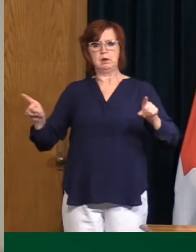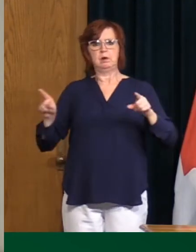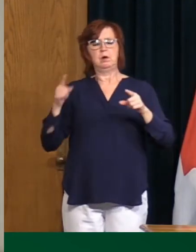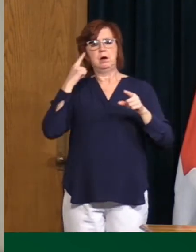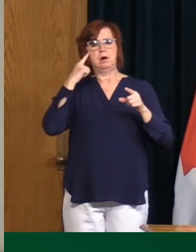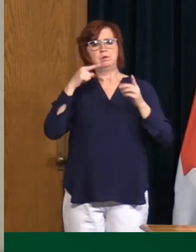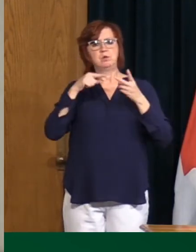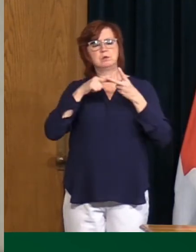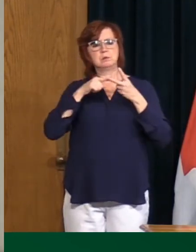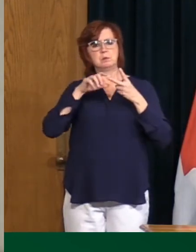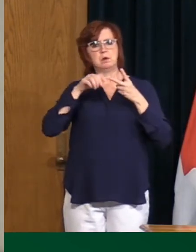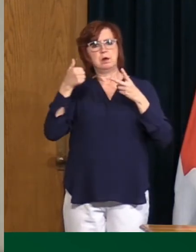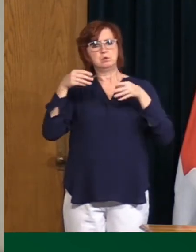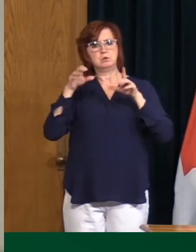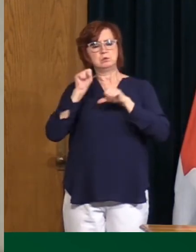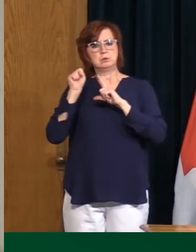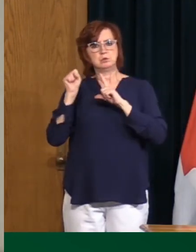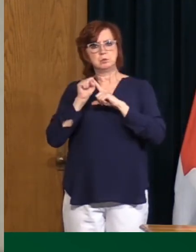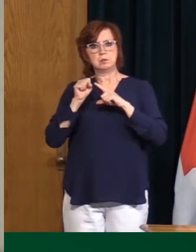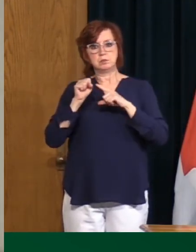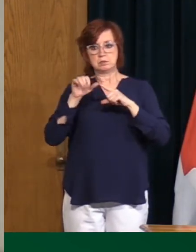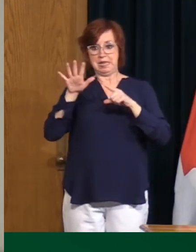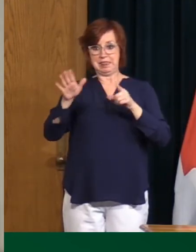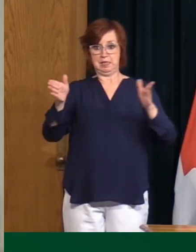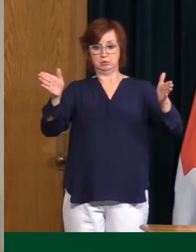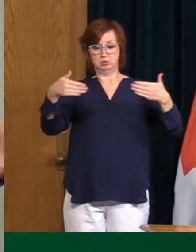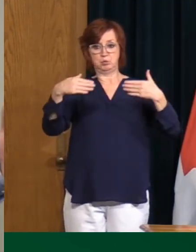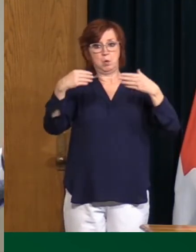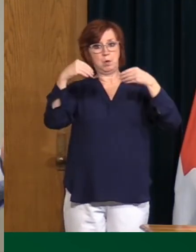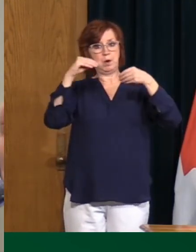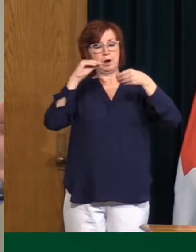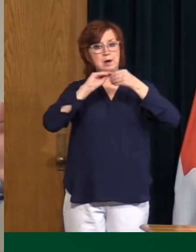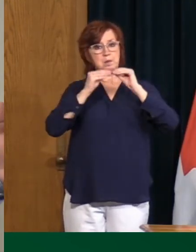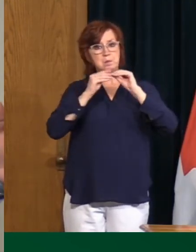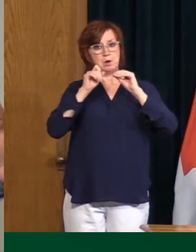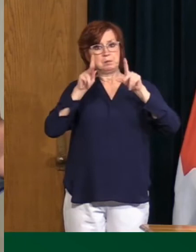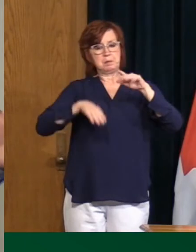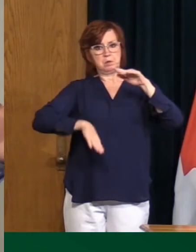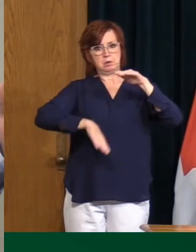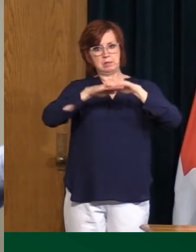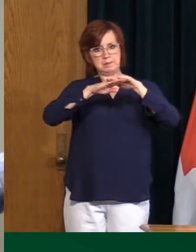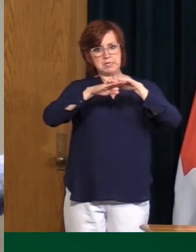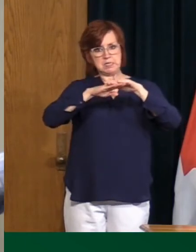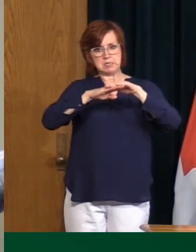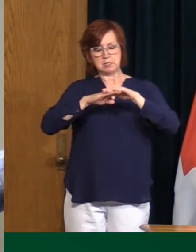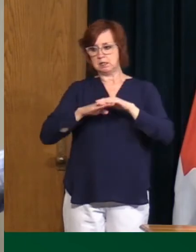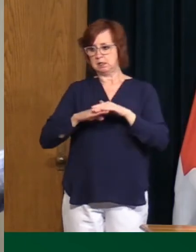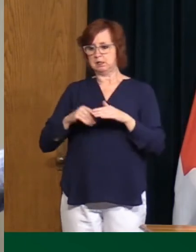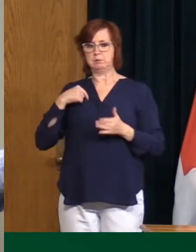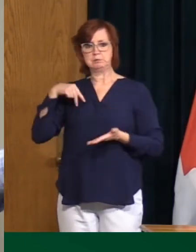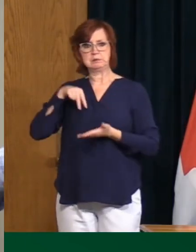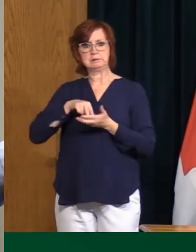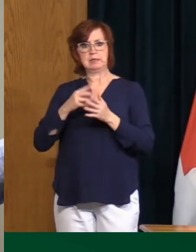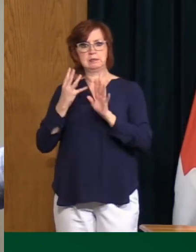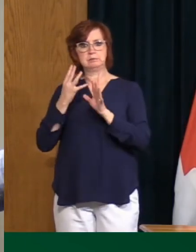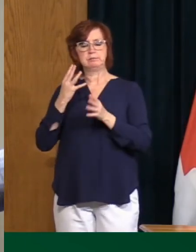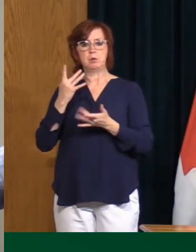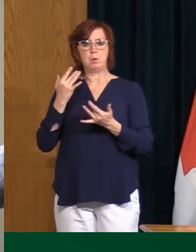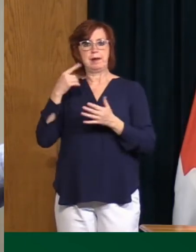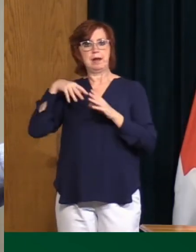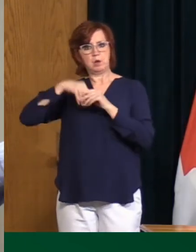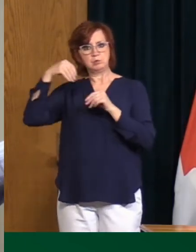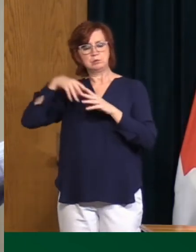this number of people can be in this retail environment at a given time. So you have to wait outside for a period of time, and some people are unhappy with that, but